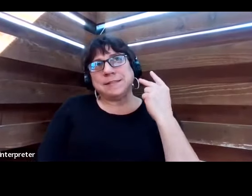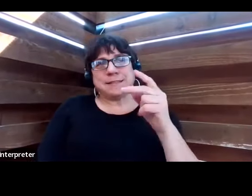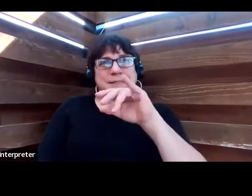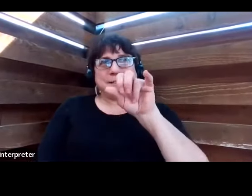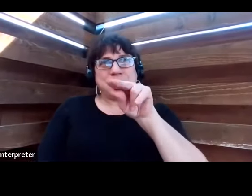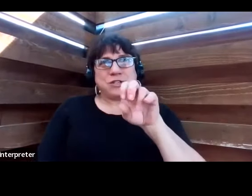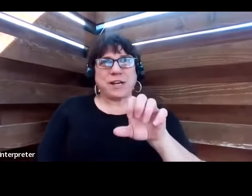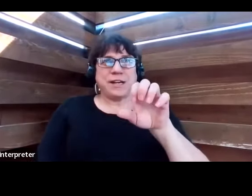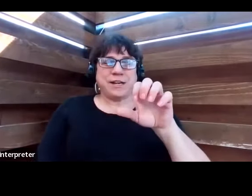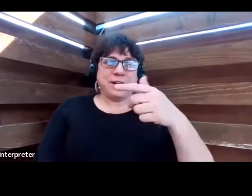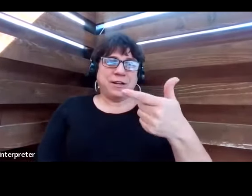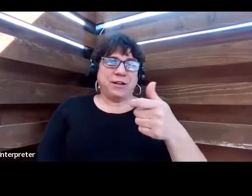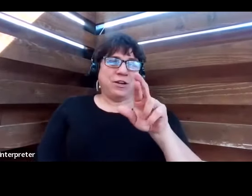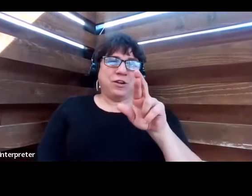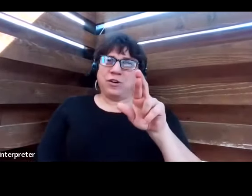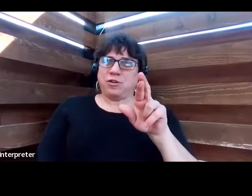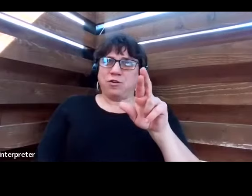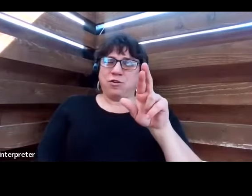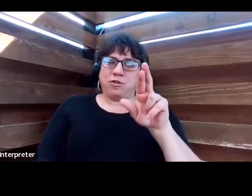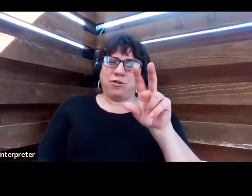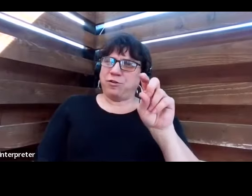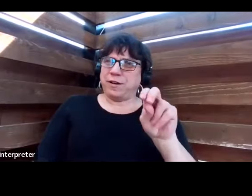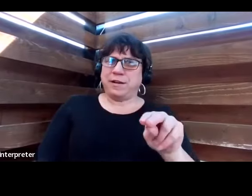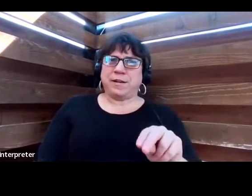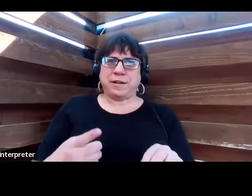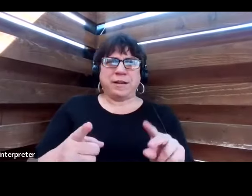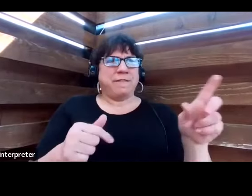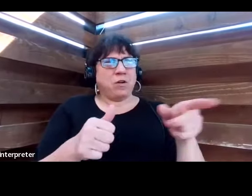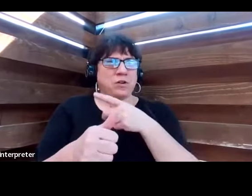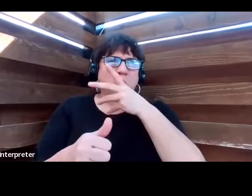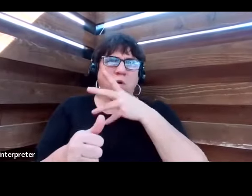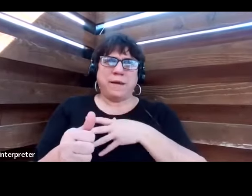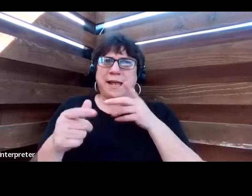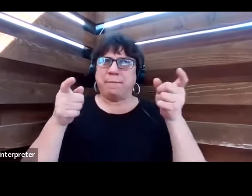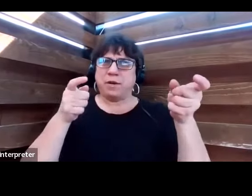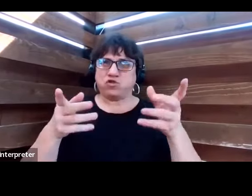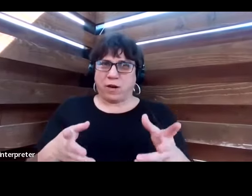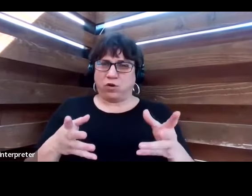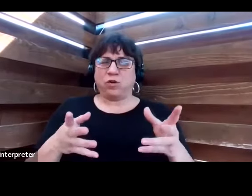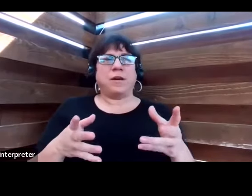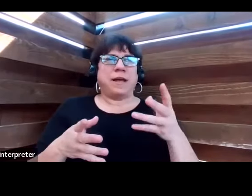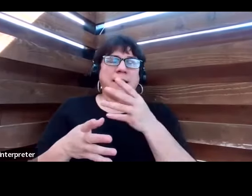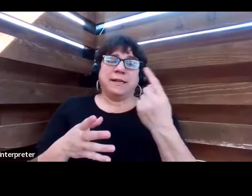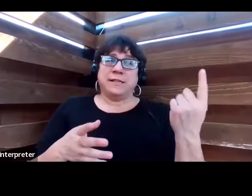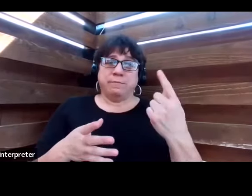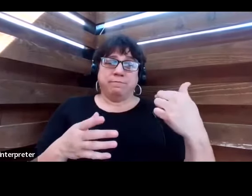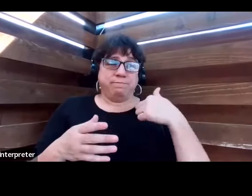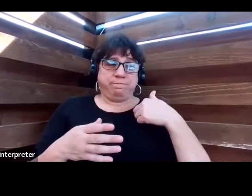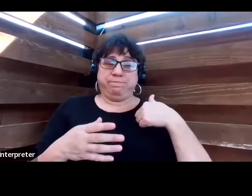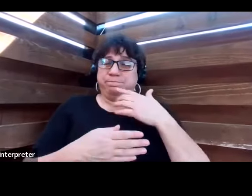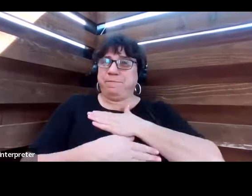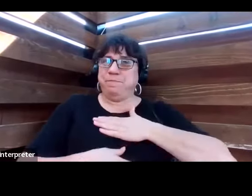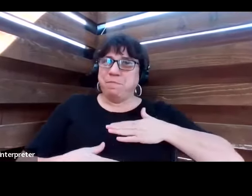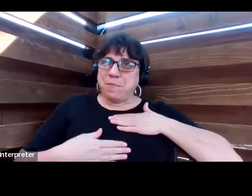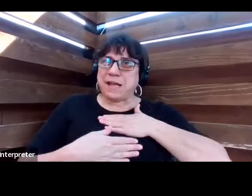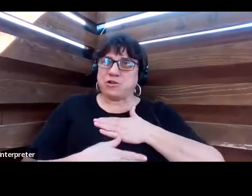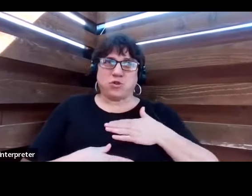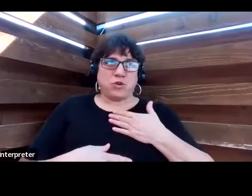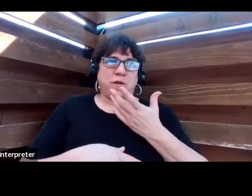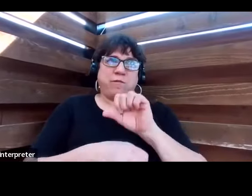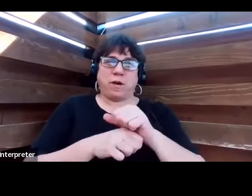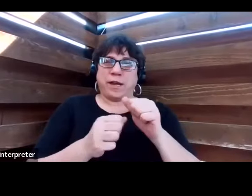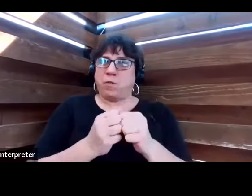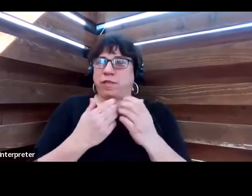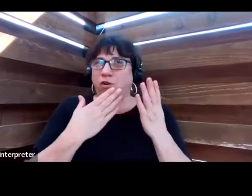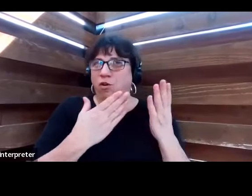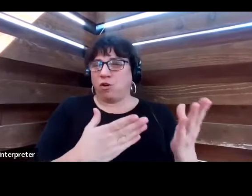Garvey, who was the first woman administrator and someone that I had the pleasure of working with